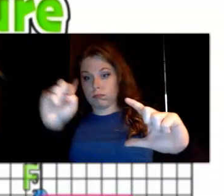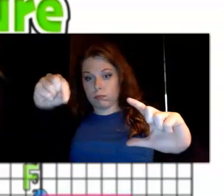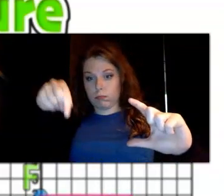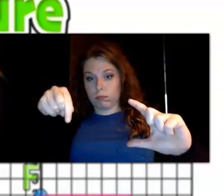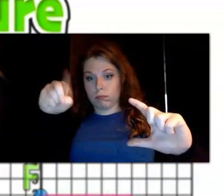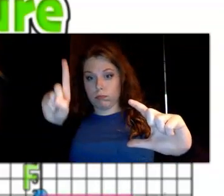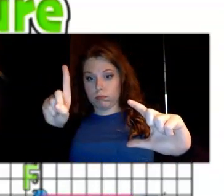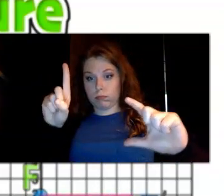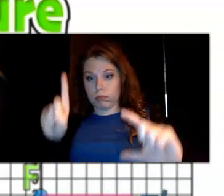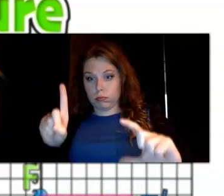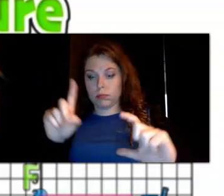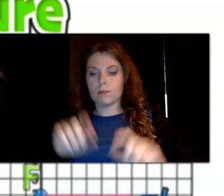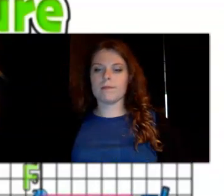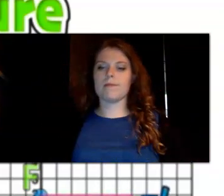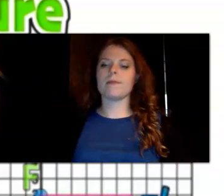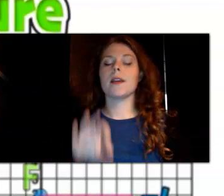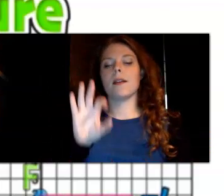E prime, F prime, G prime.